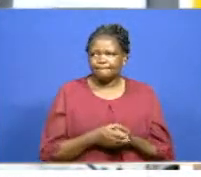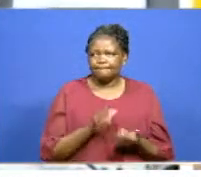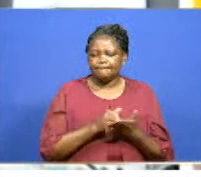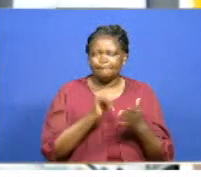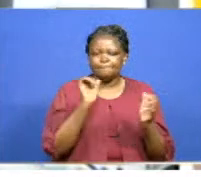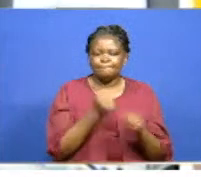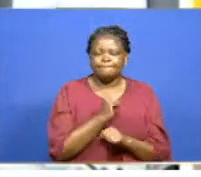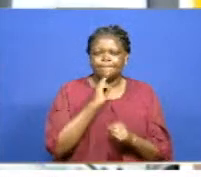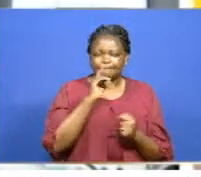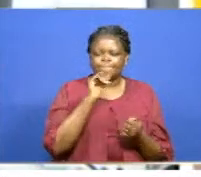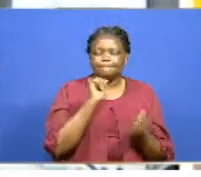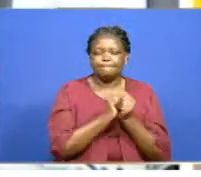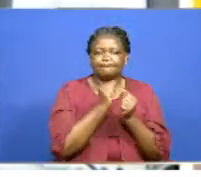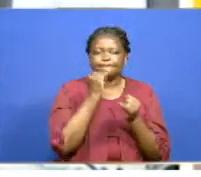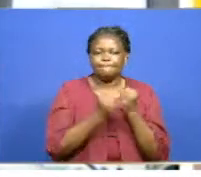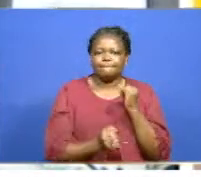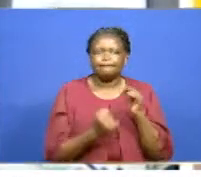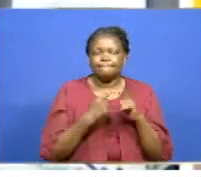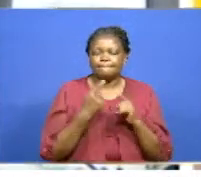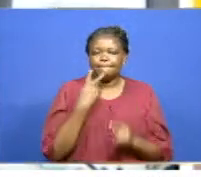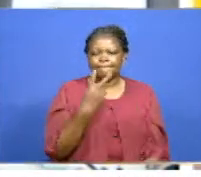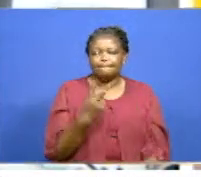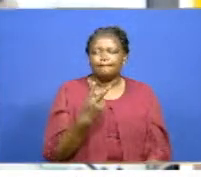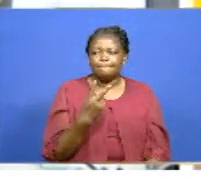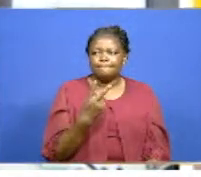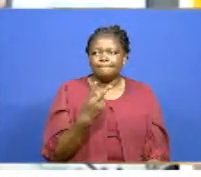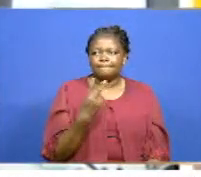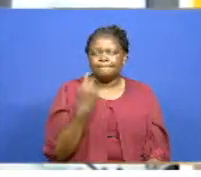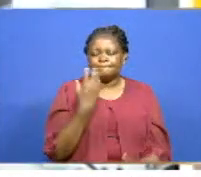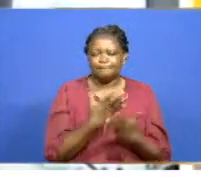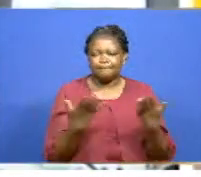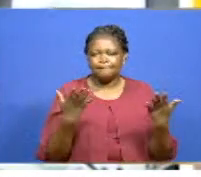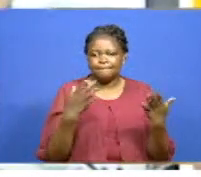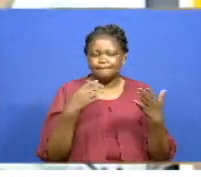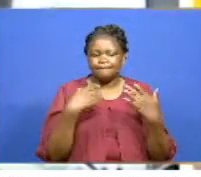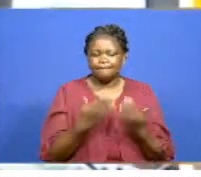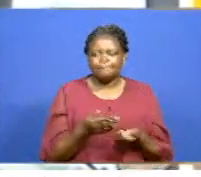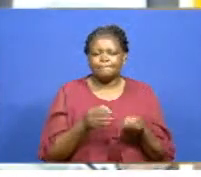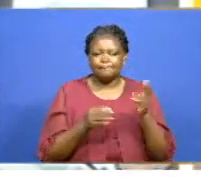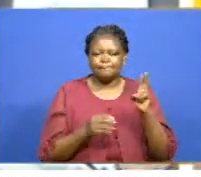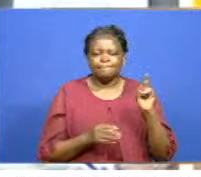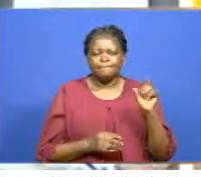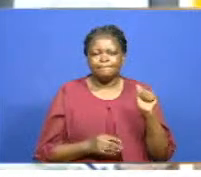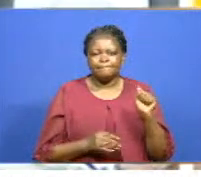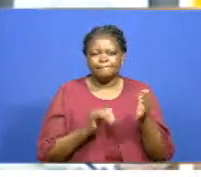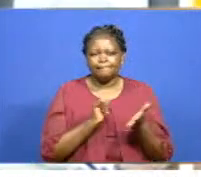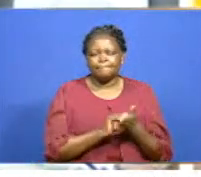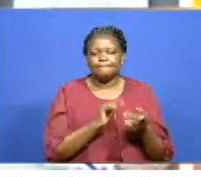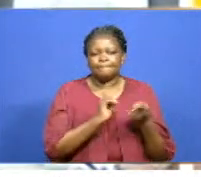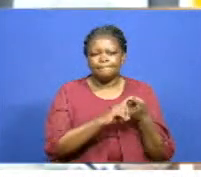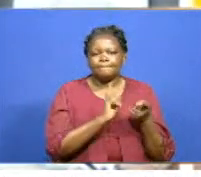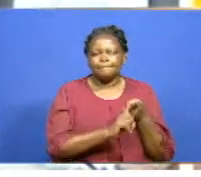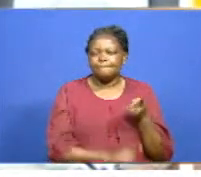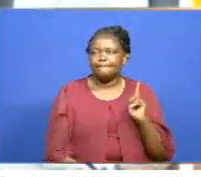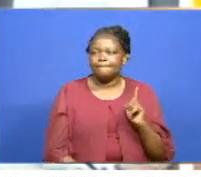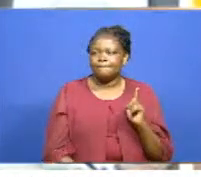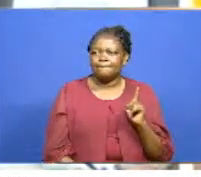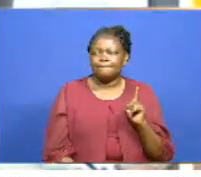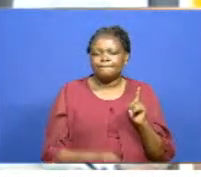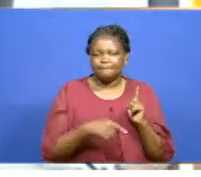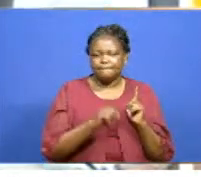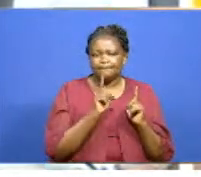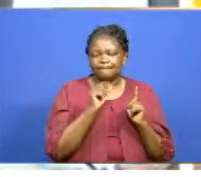say with finality, but I'm seeing two things about UDA. That one, they may